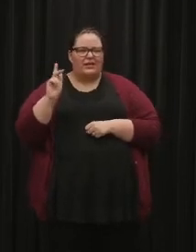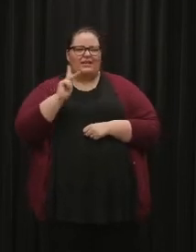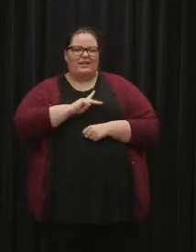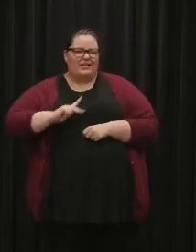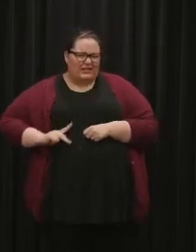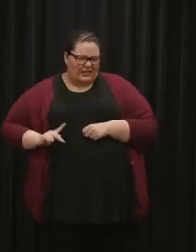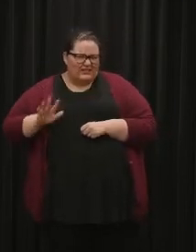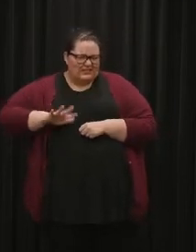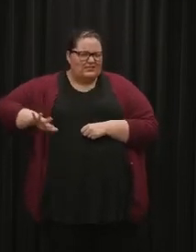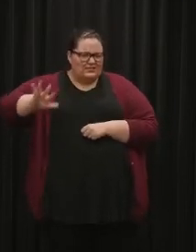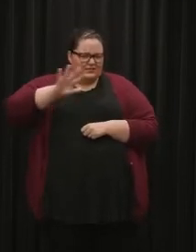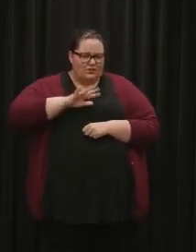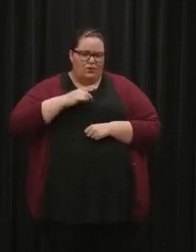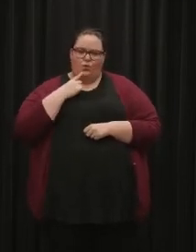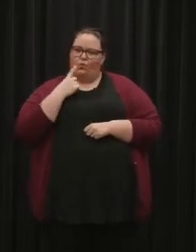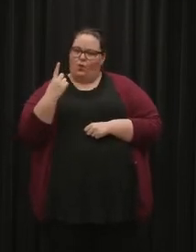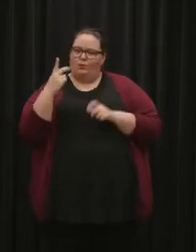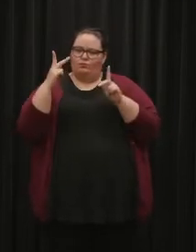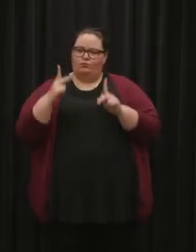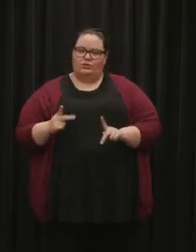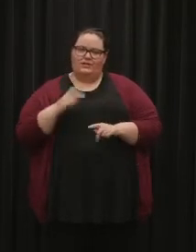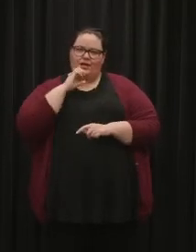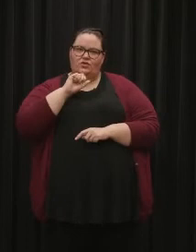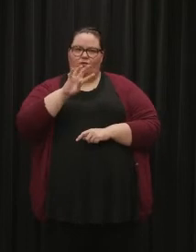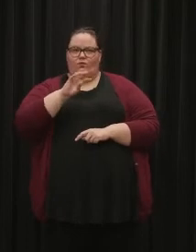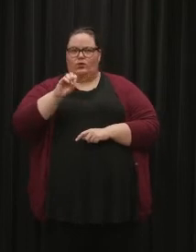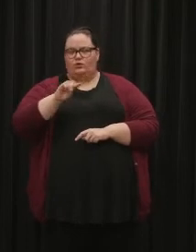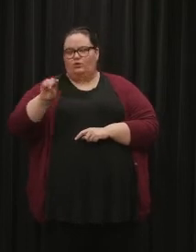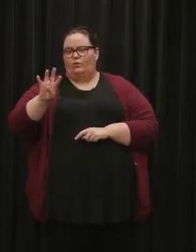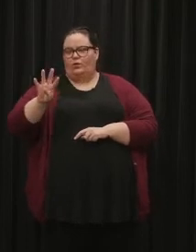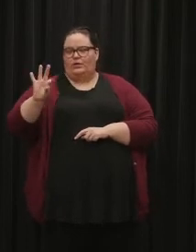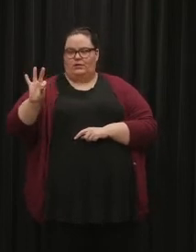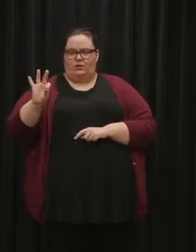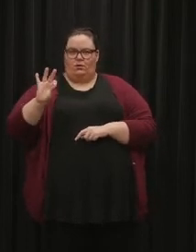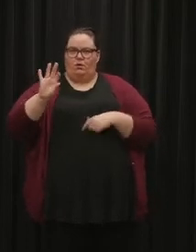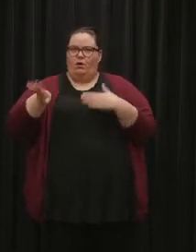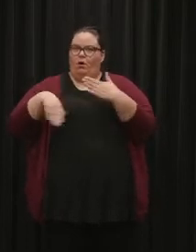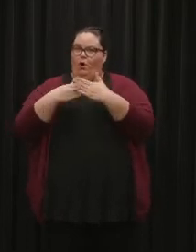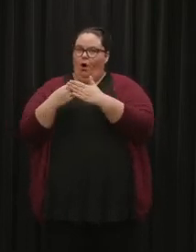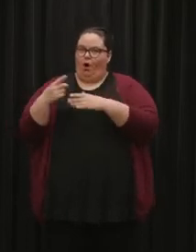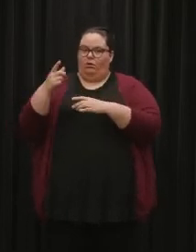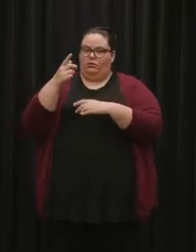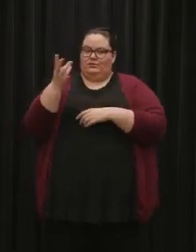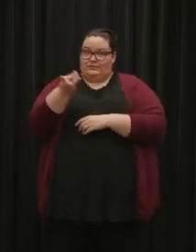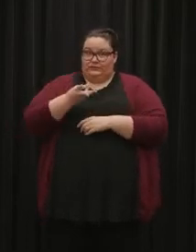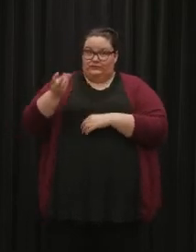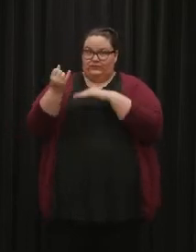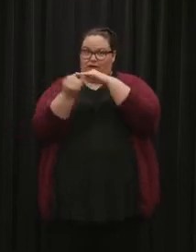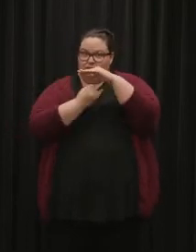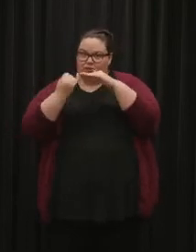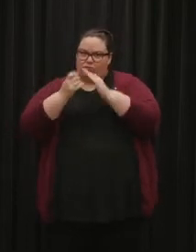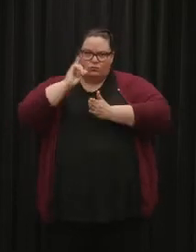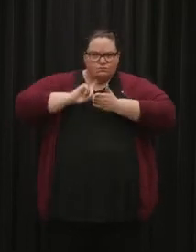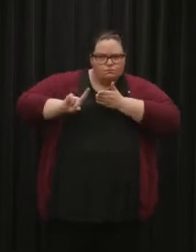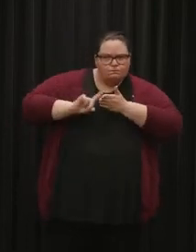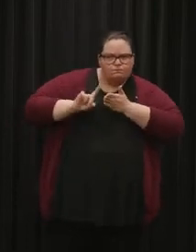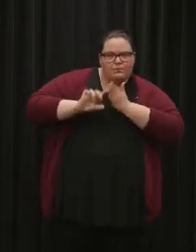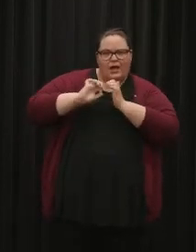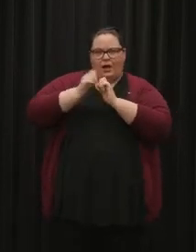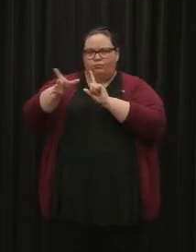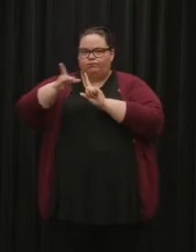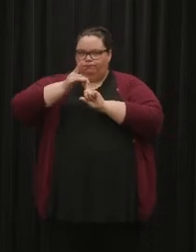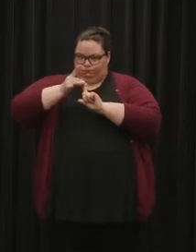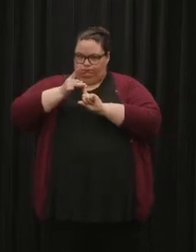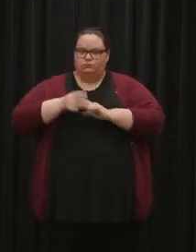Kings counties, involving an individual aged 40 to 49. All of these cases are self-isolating and remain under investigation by public